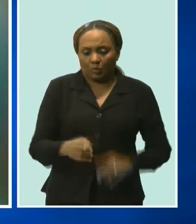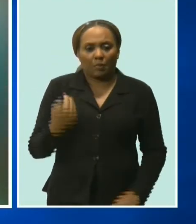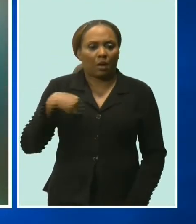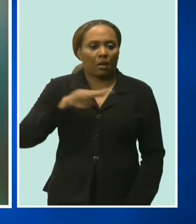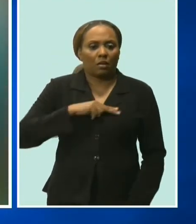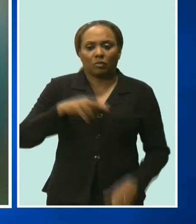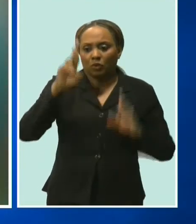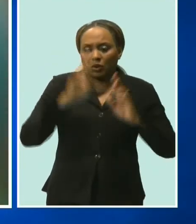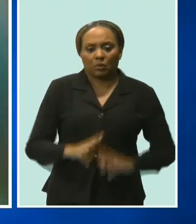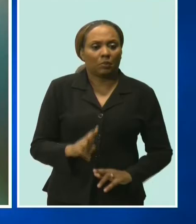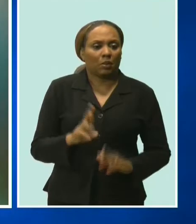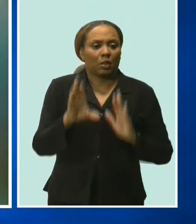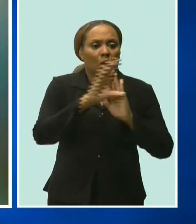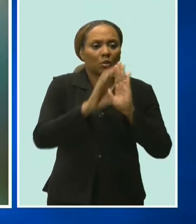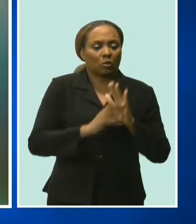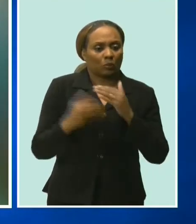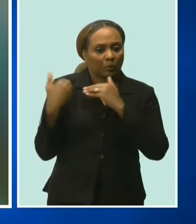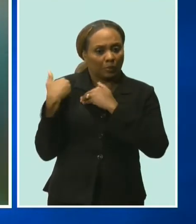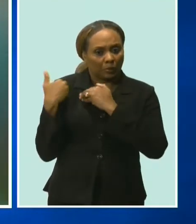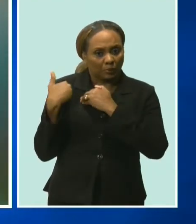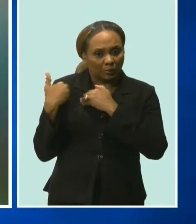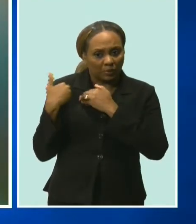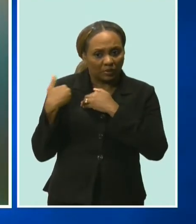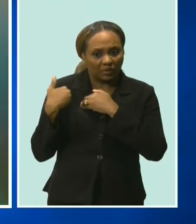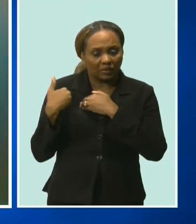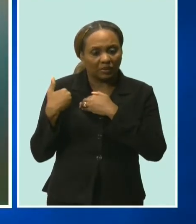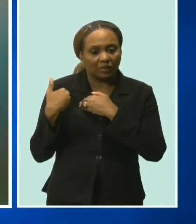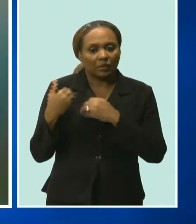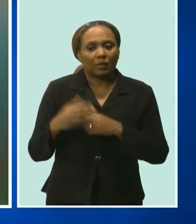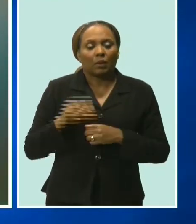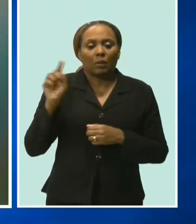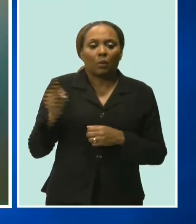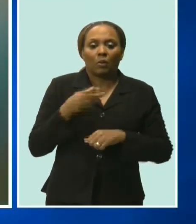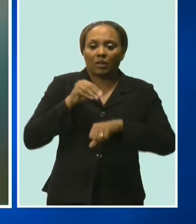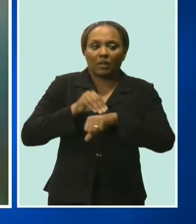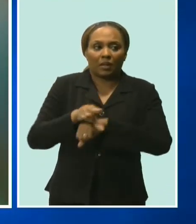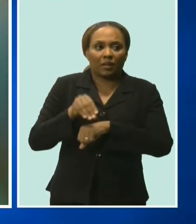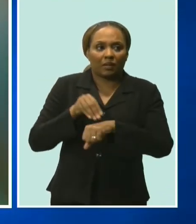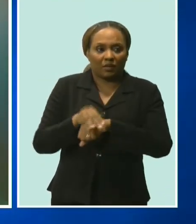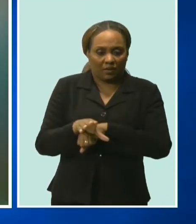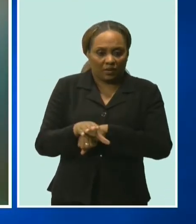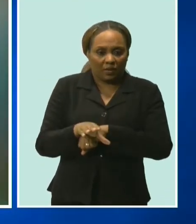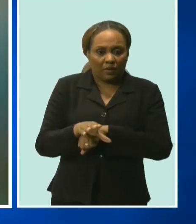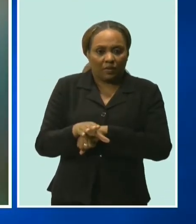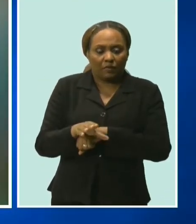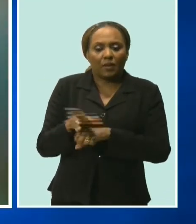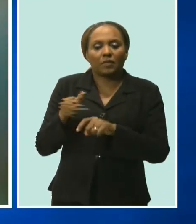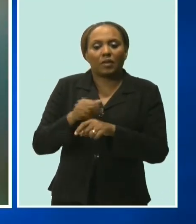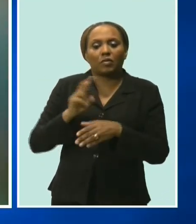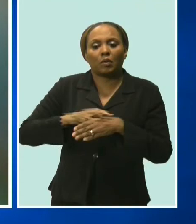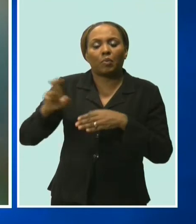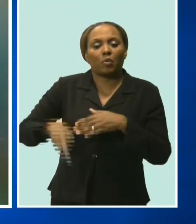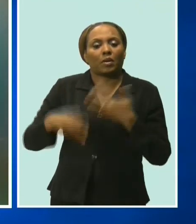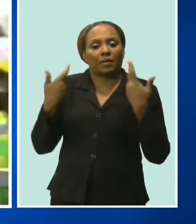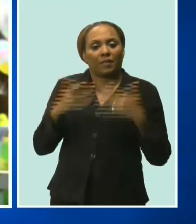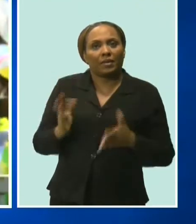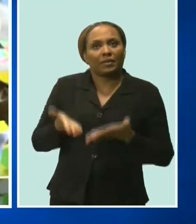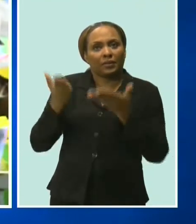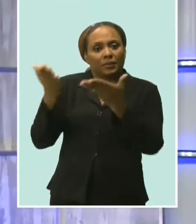constitutional responsibility and act only upon the advice given by the CEO in the report that has already been